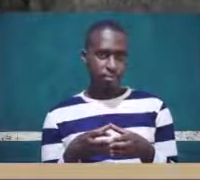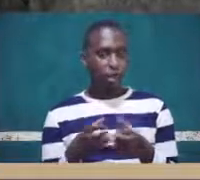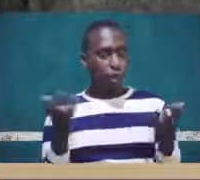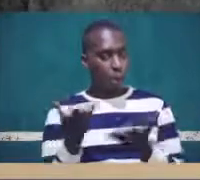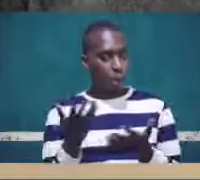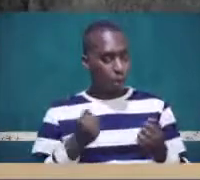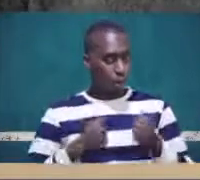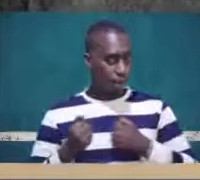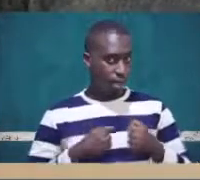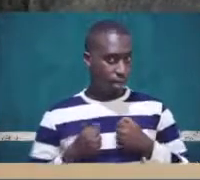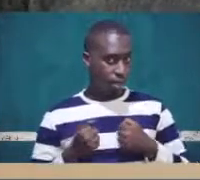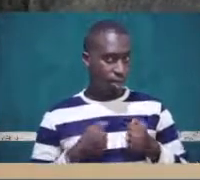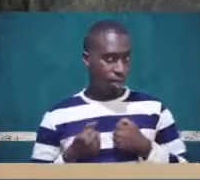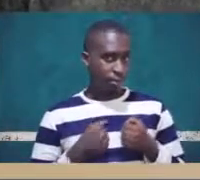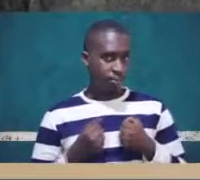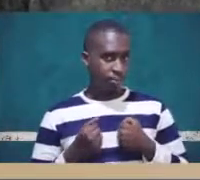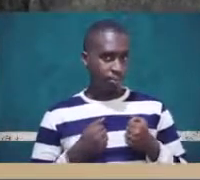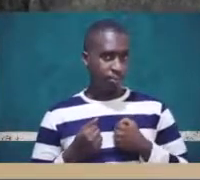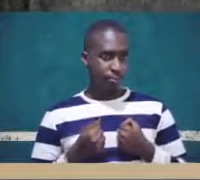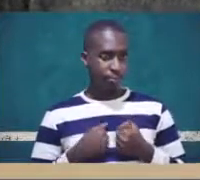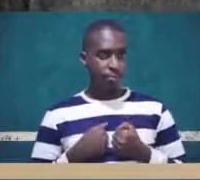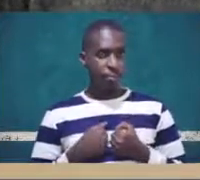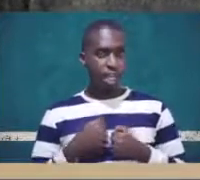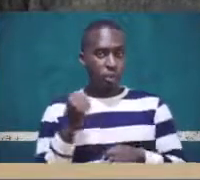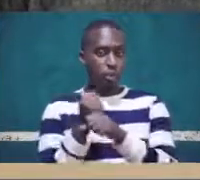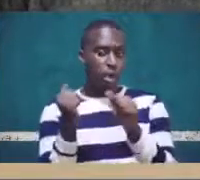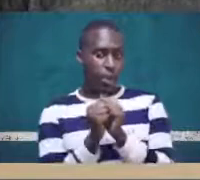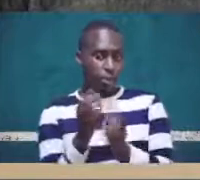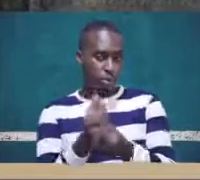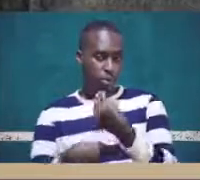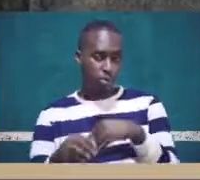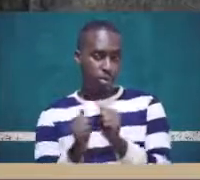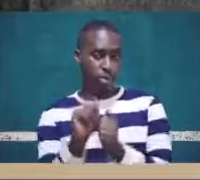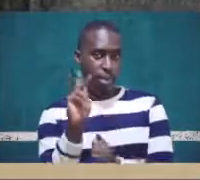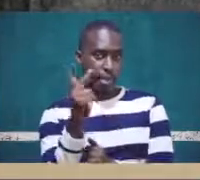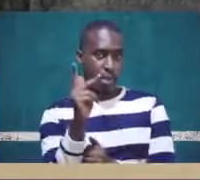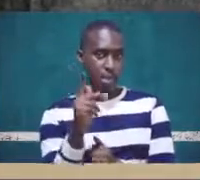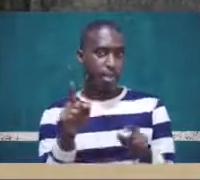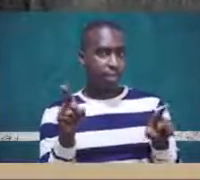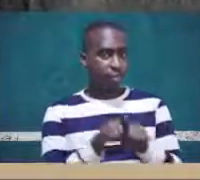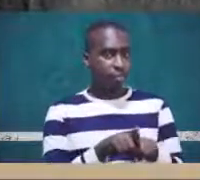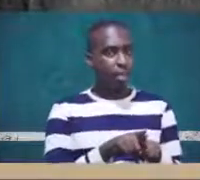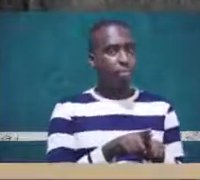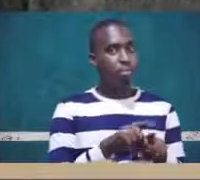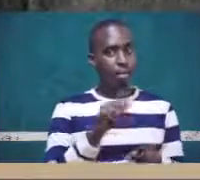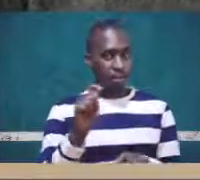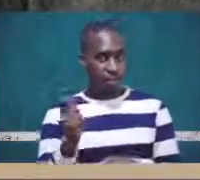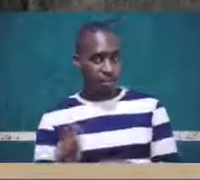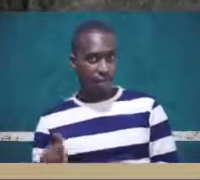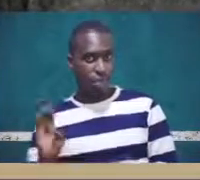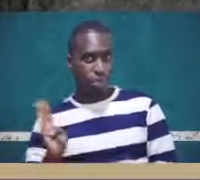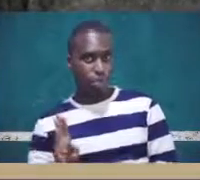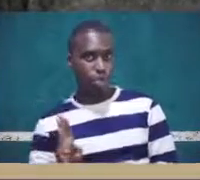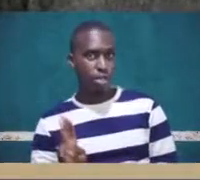where Rwanda is trading with Kenya, at the same time Tanzania,